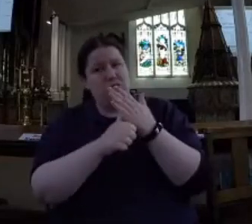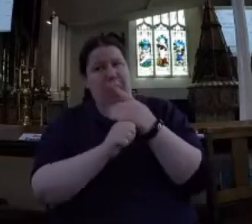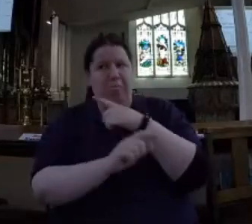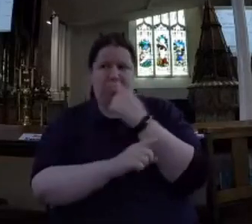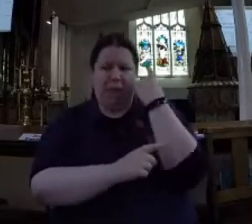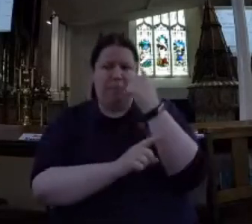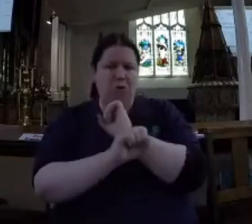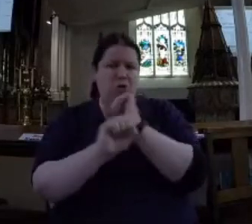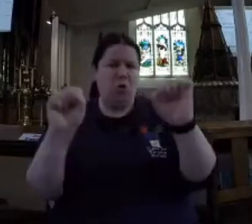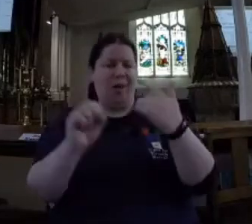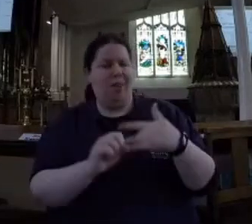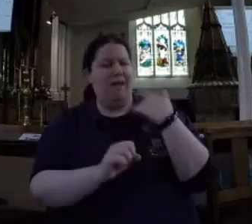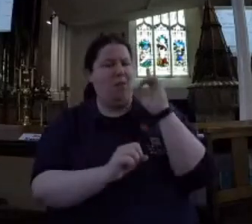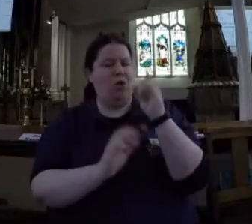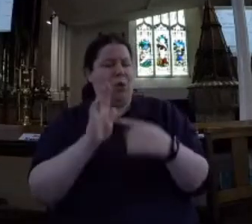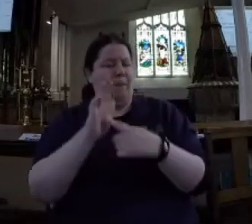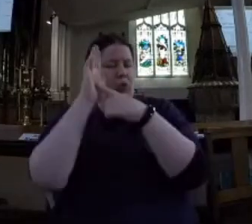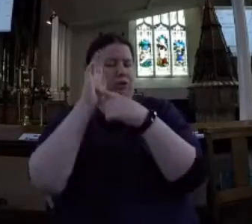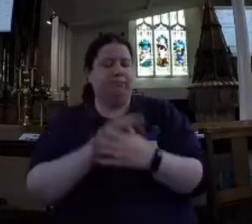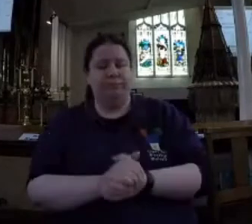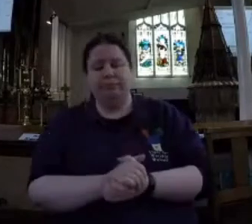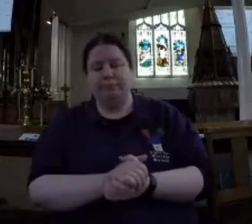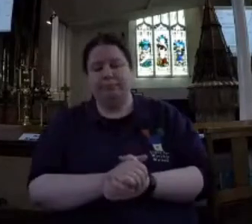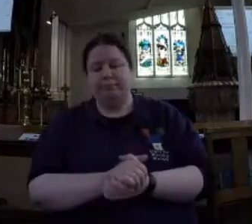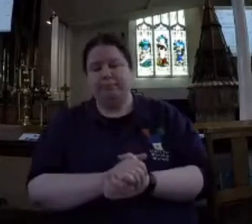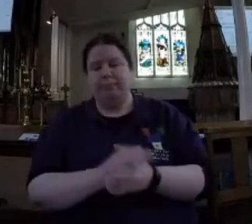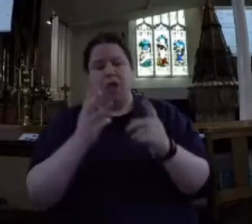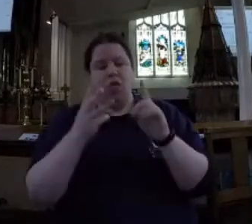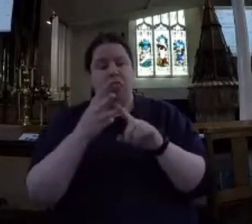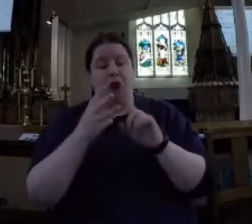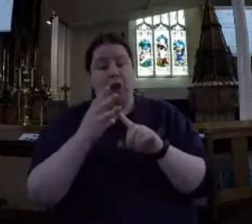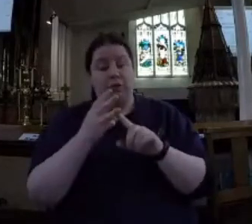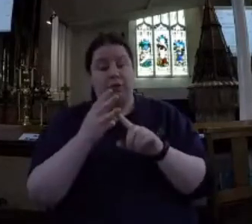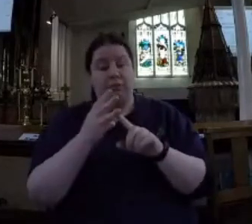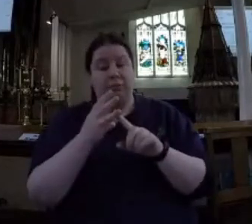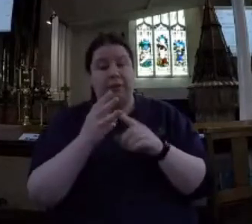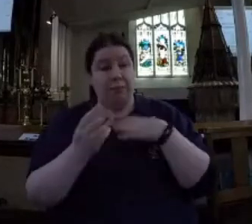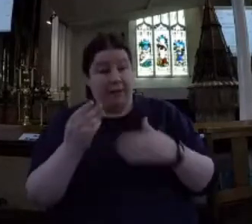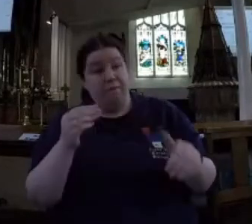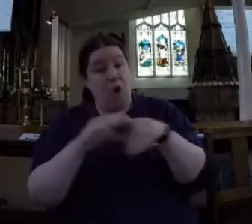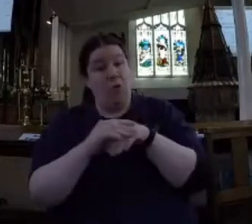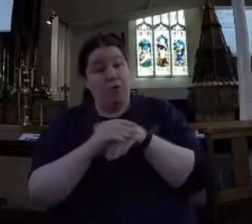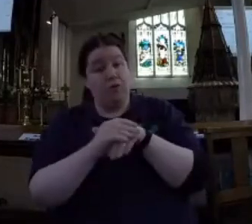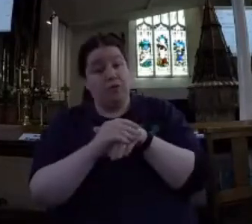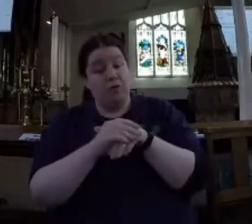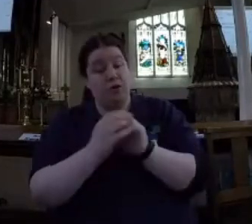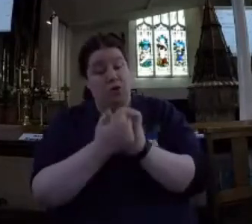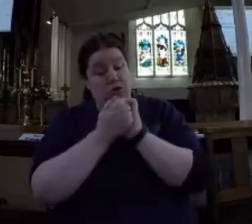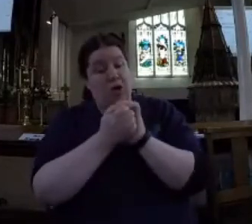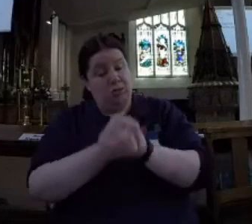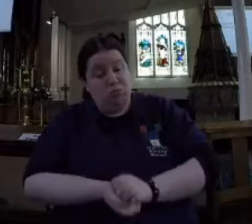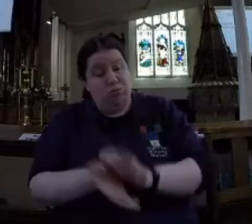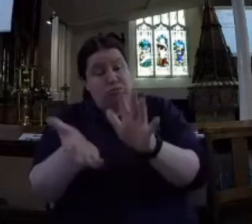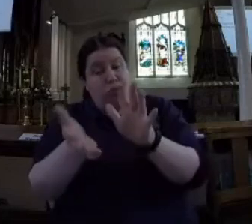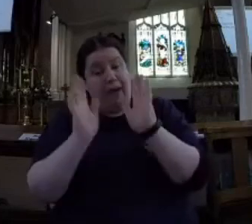life? Thirdly, how do we play the game? Well, we need to get involved. You need to roll the